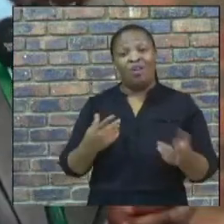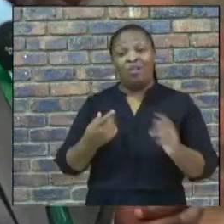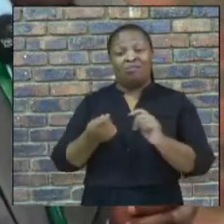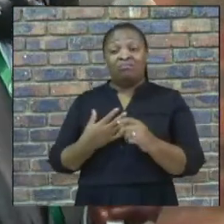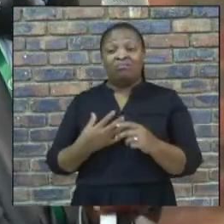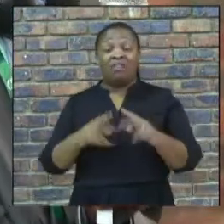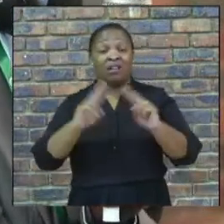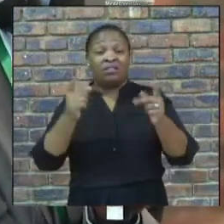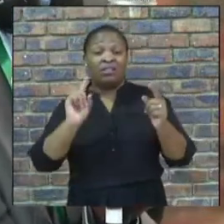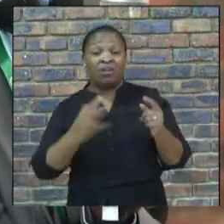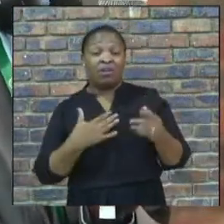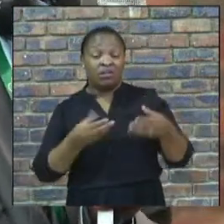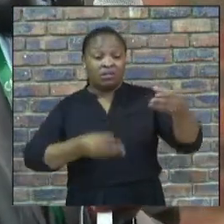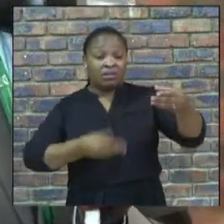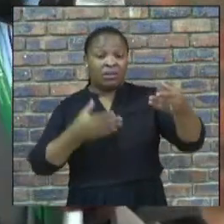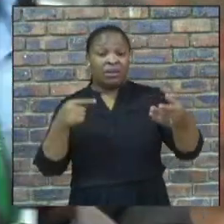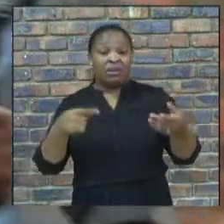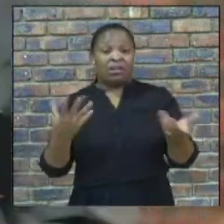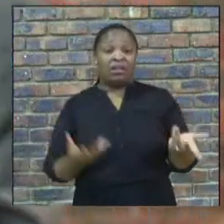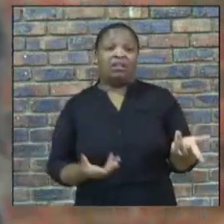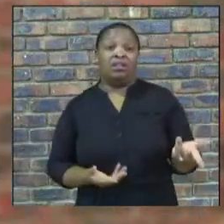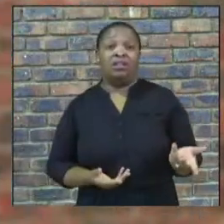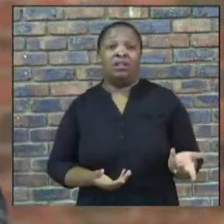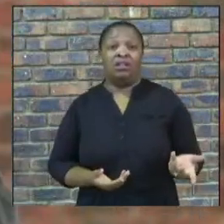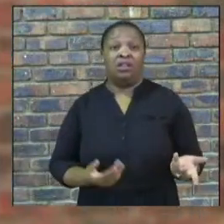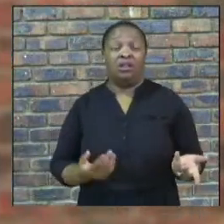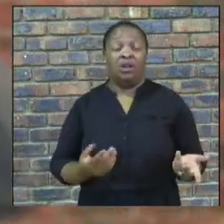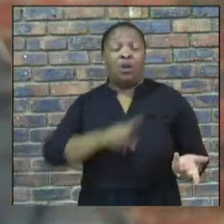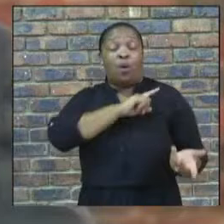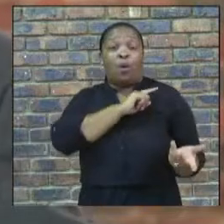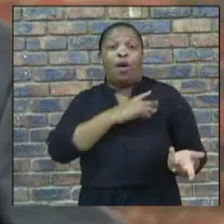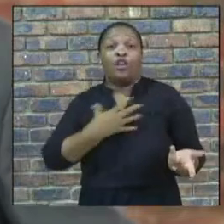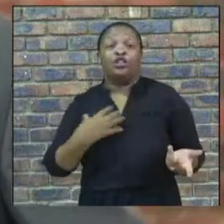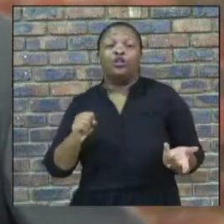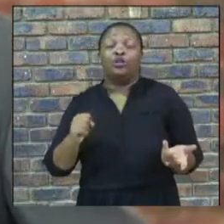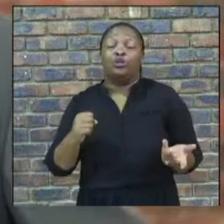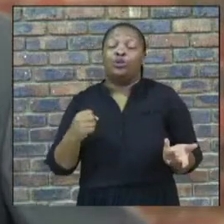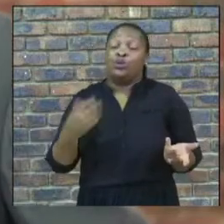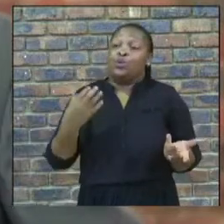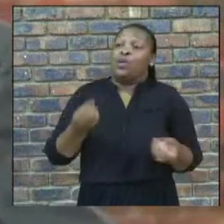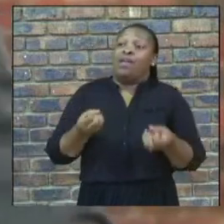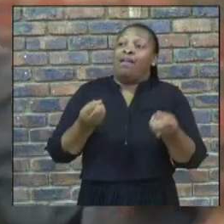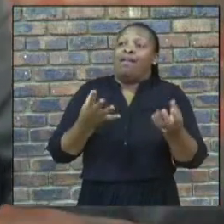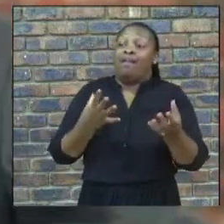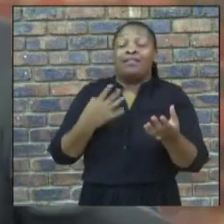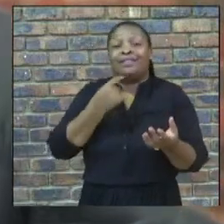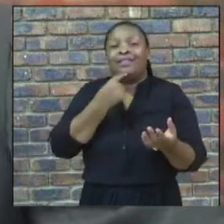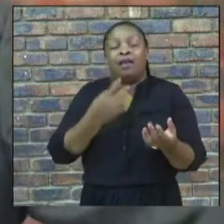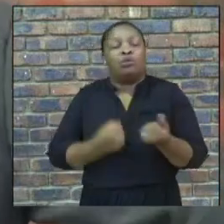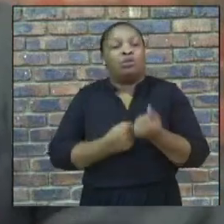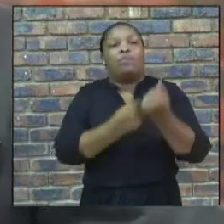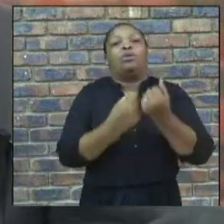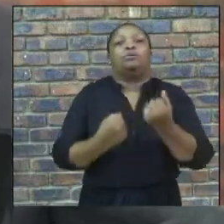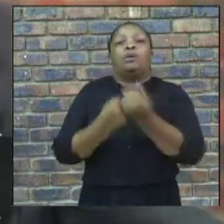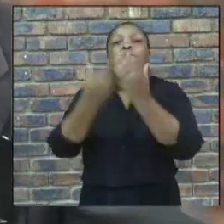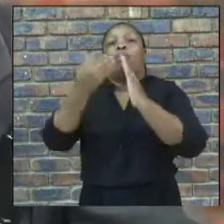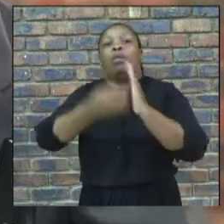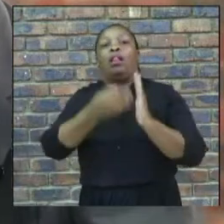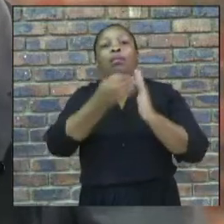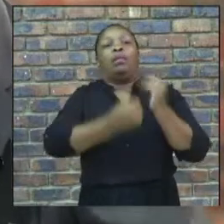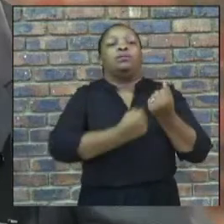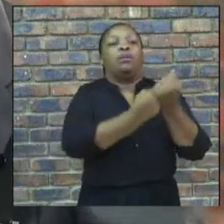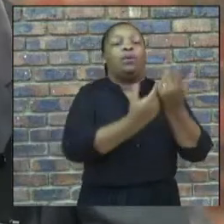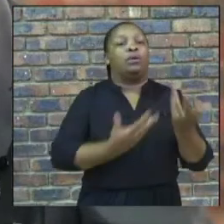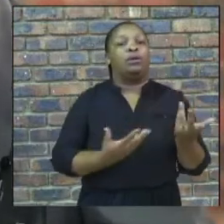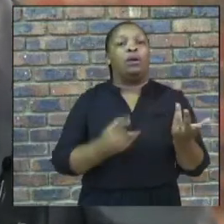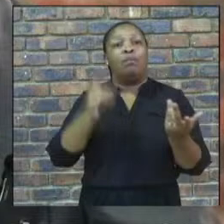Why must we take a bill and give people who are oppressing us with these things? Because tomorrow, it's somebody who has got money